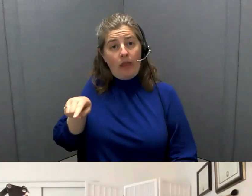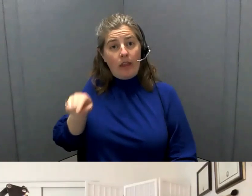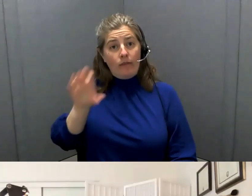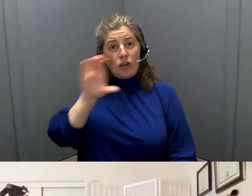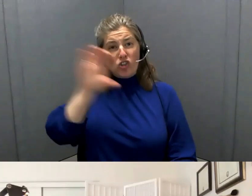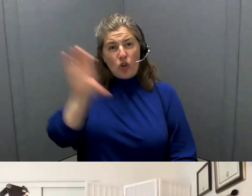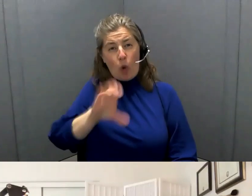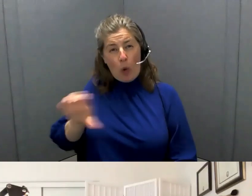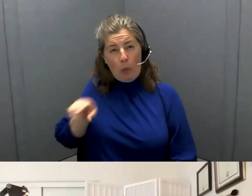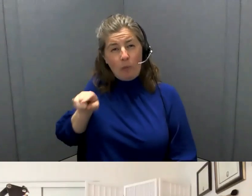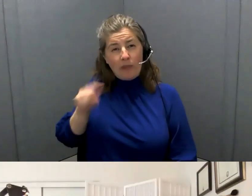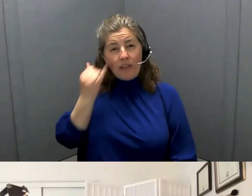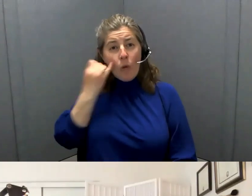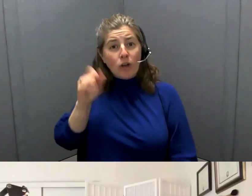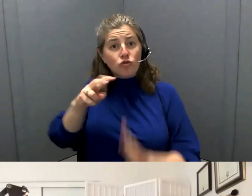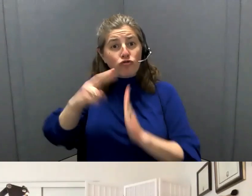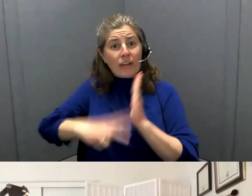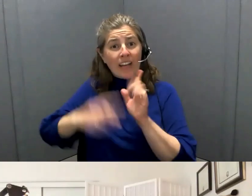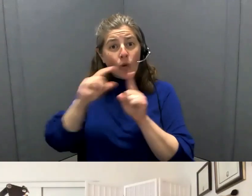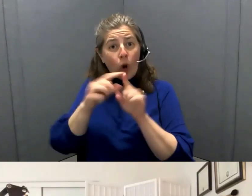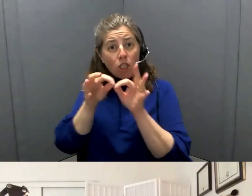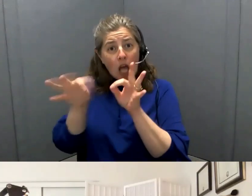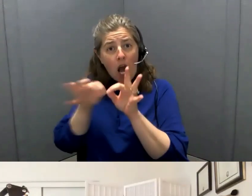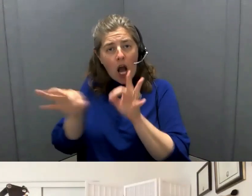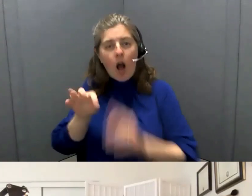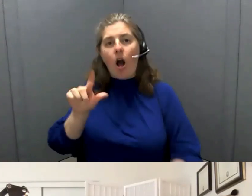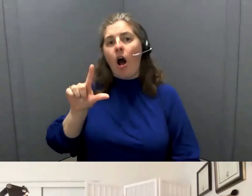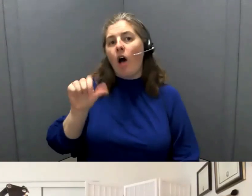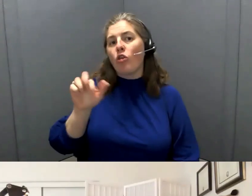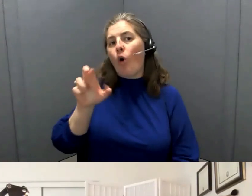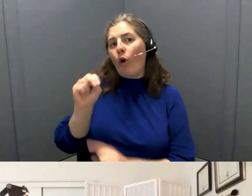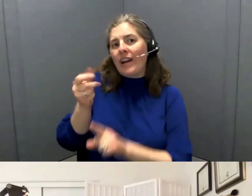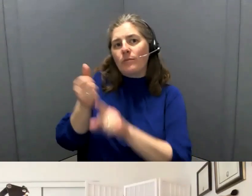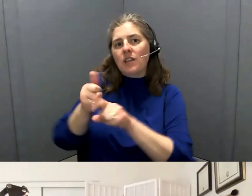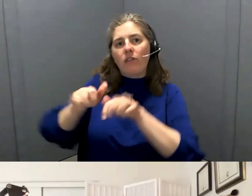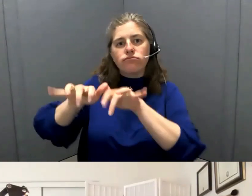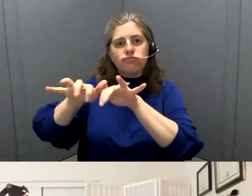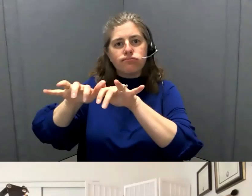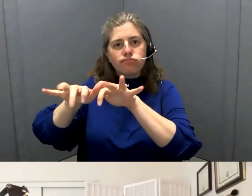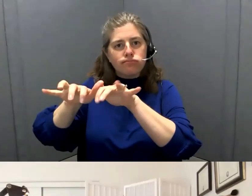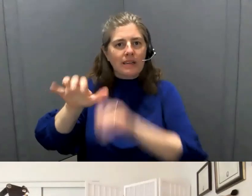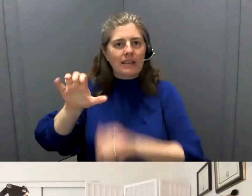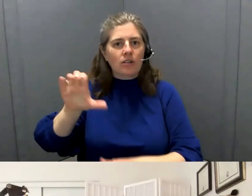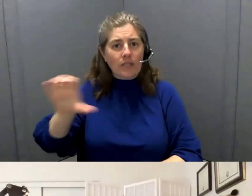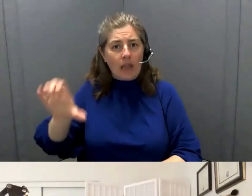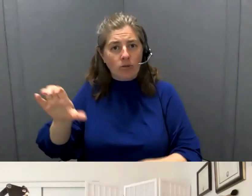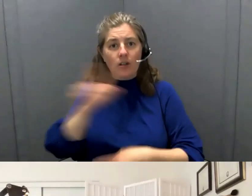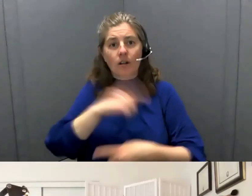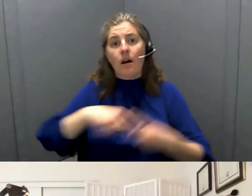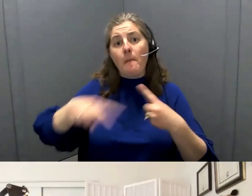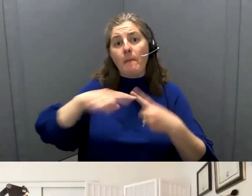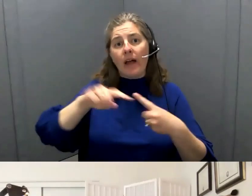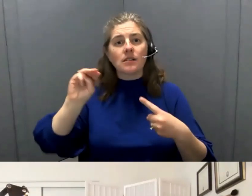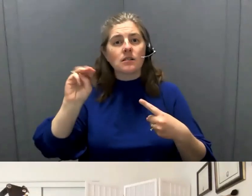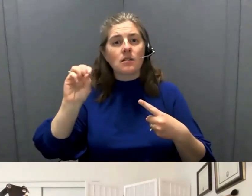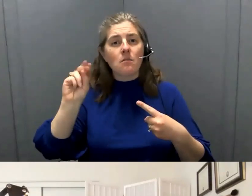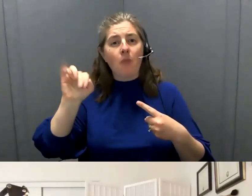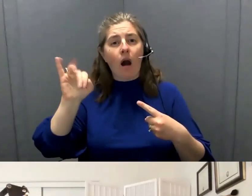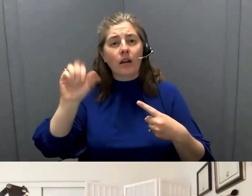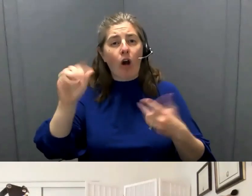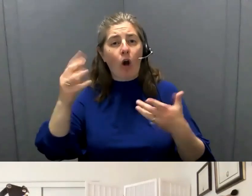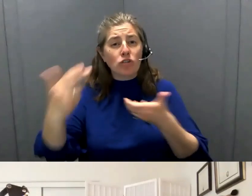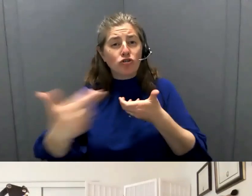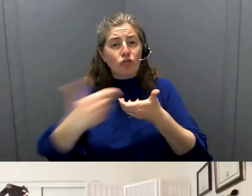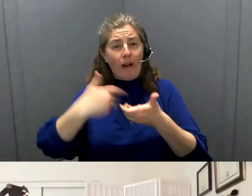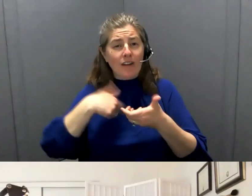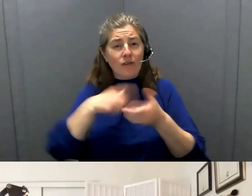for those of you who want to read the words, Lauren will be doing the live closed captioning, and Monica already has joined us